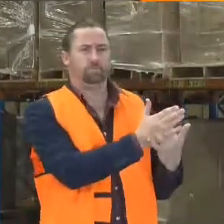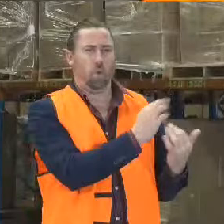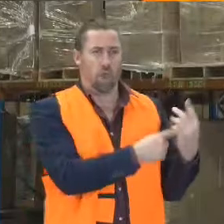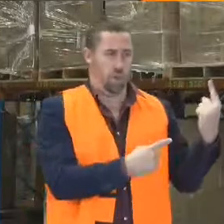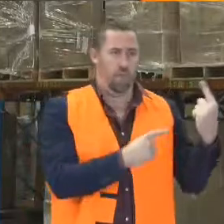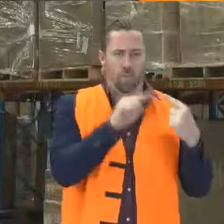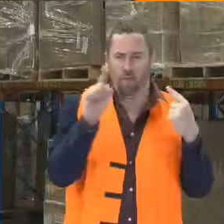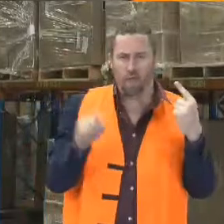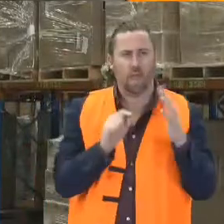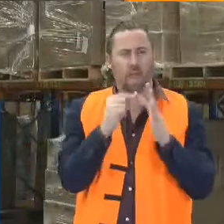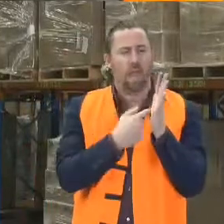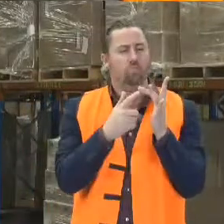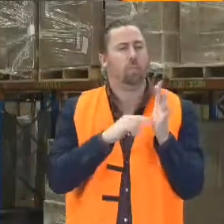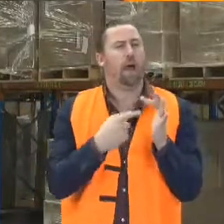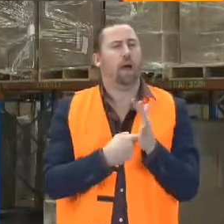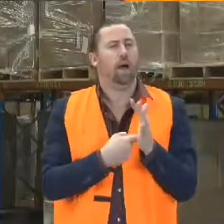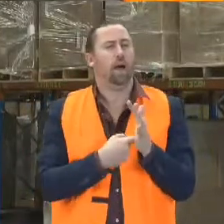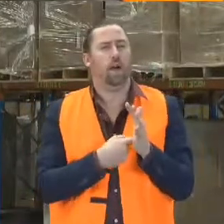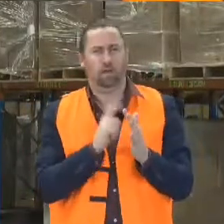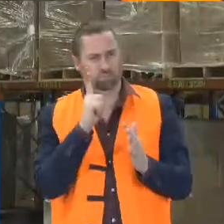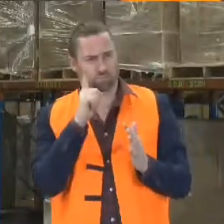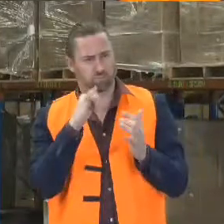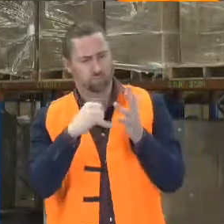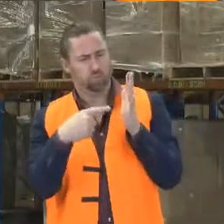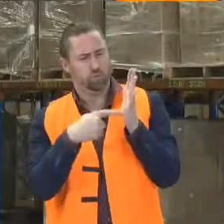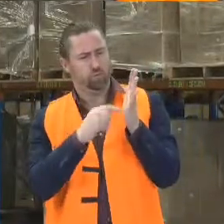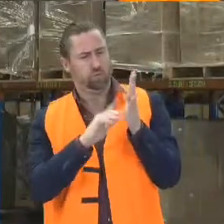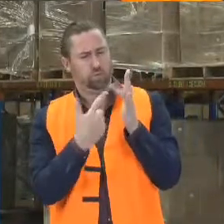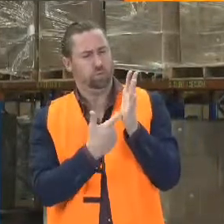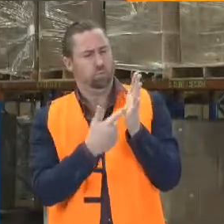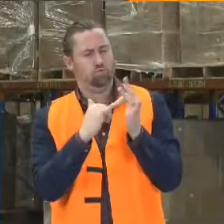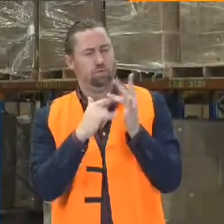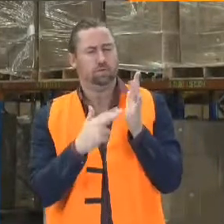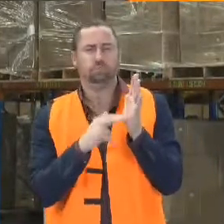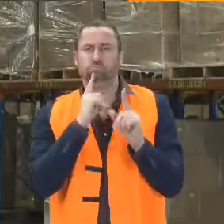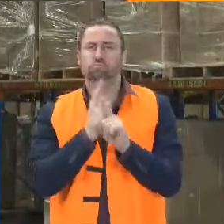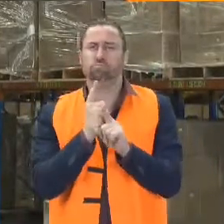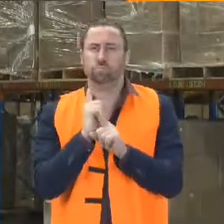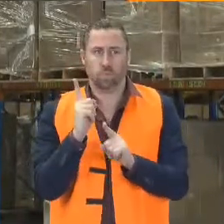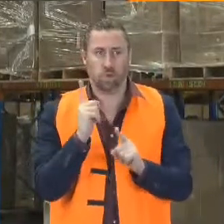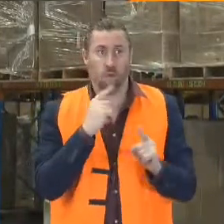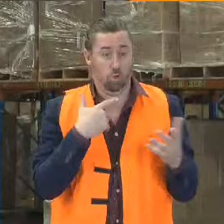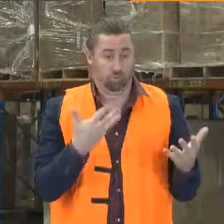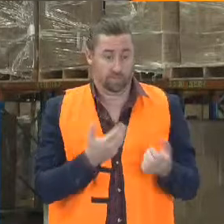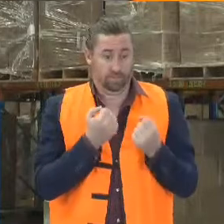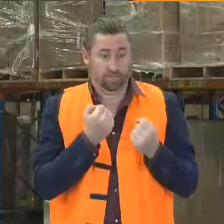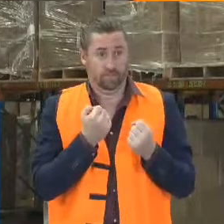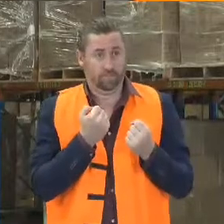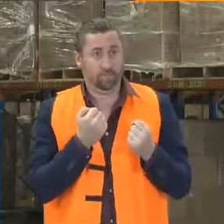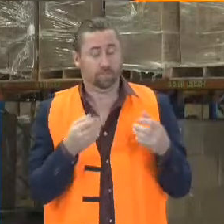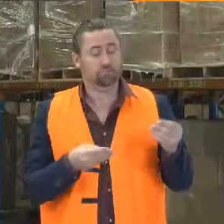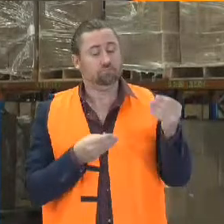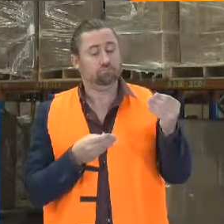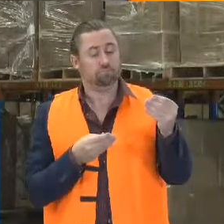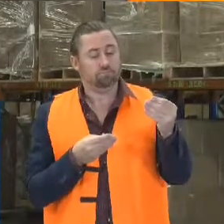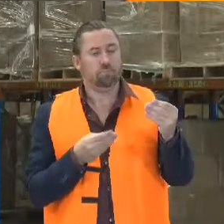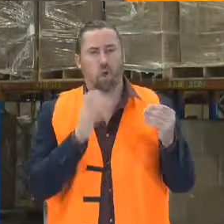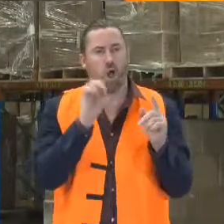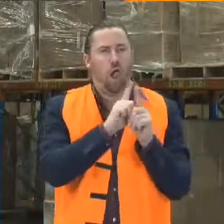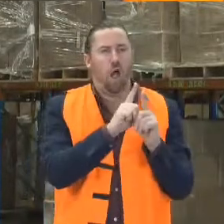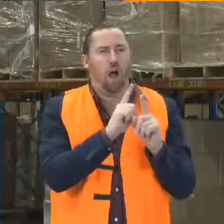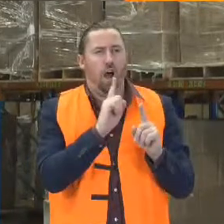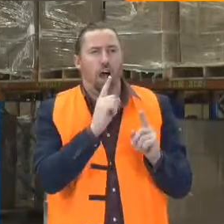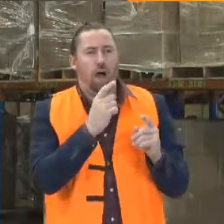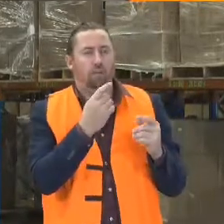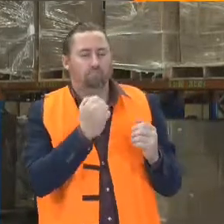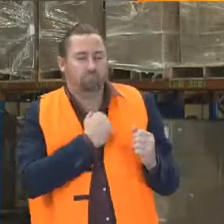What's in that letter and what is it? Yeah, look, the Prime Minister's written to all premiers. We only just received that letter. It's a very generic letter, and